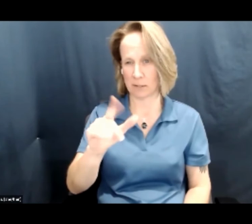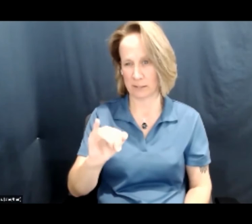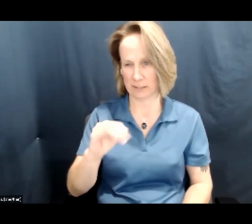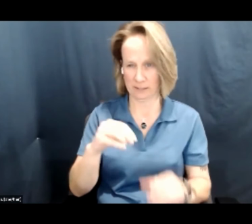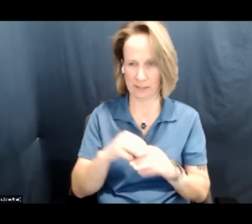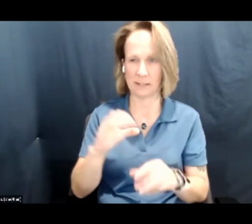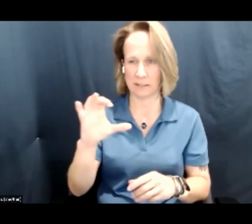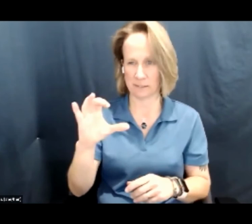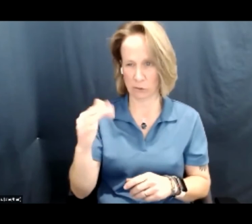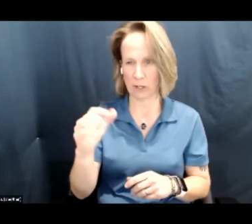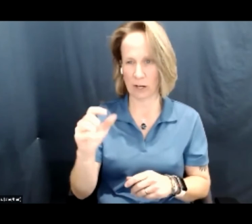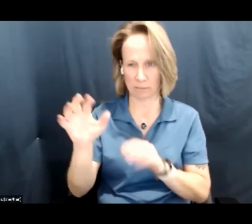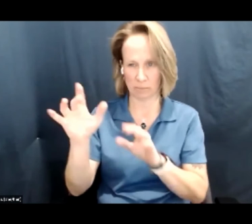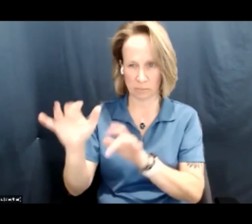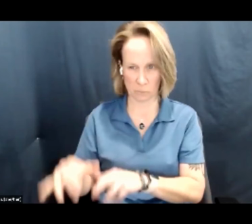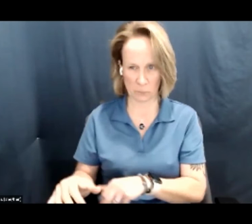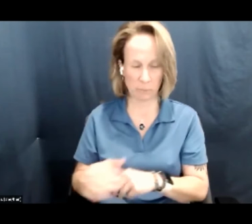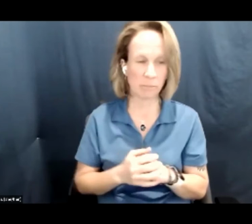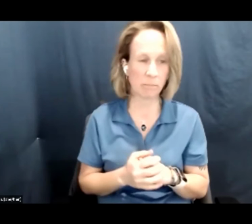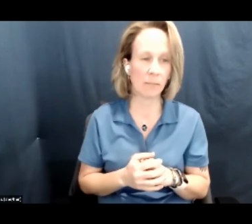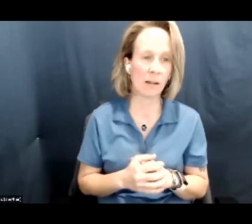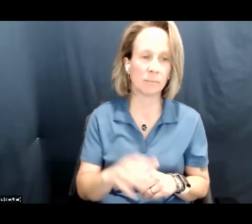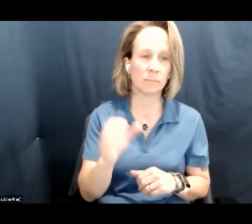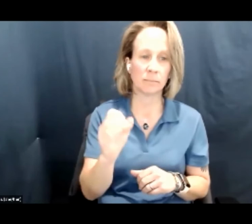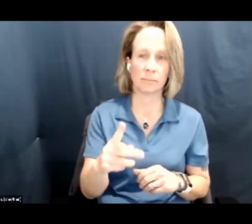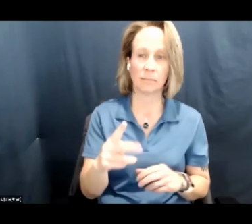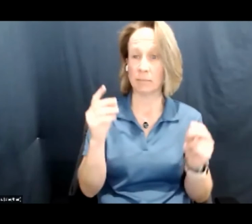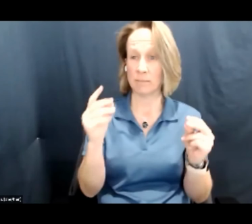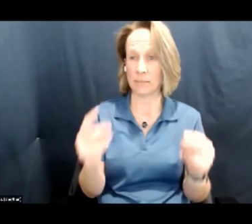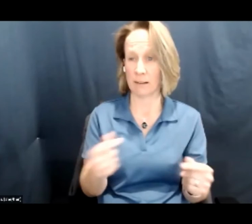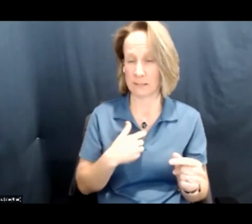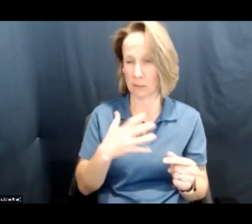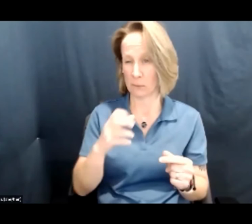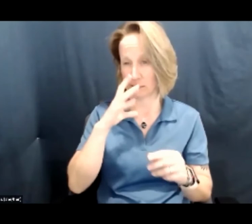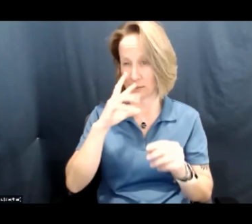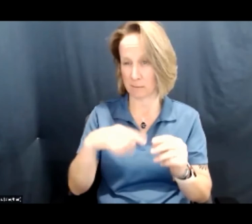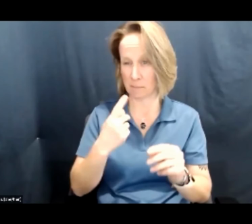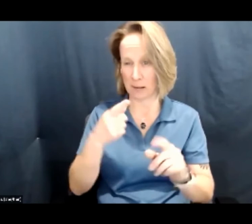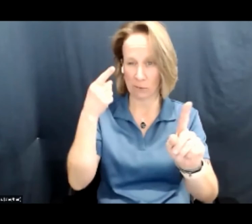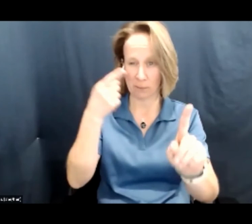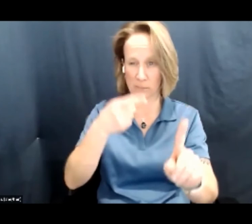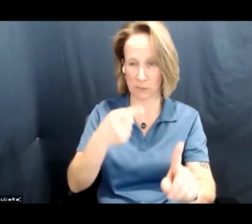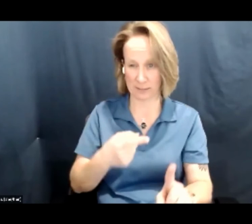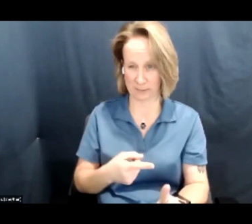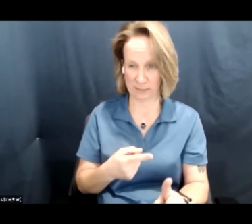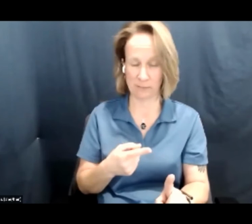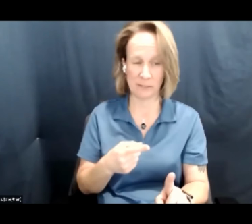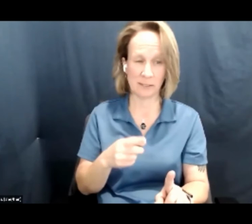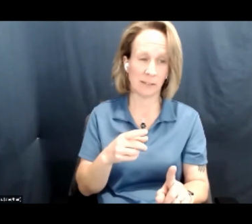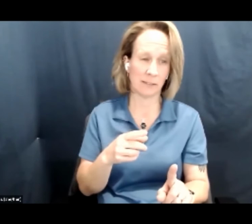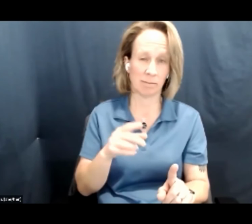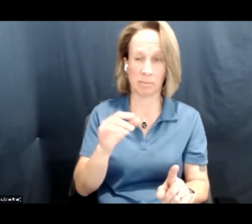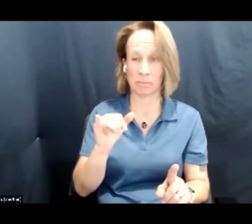Okay, and then so I just want to quickly go over our objectives for today, just in case